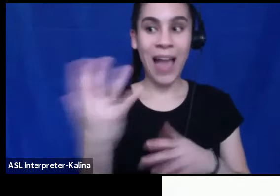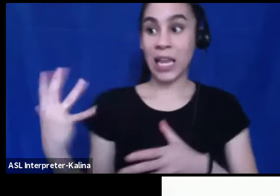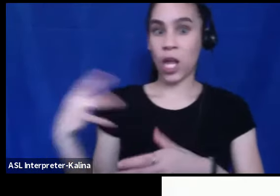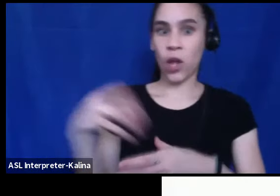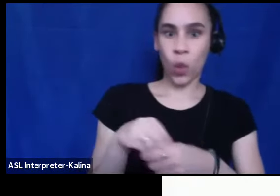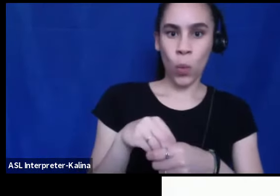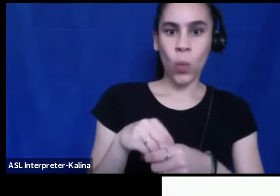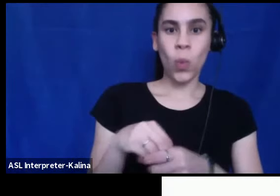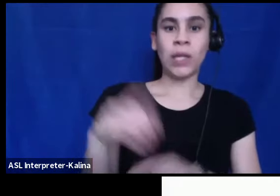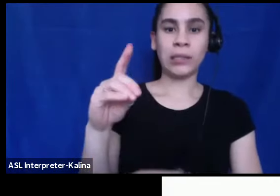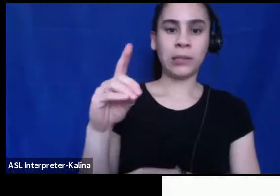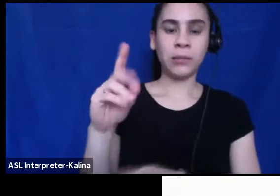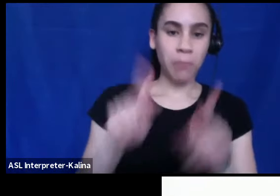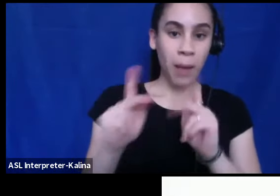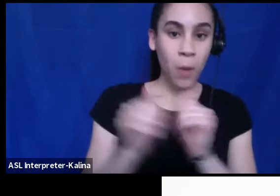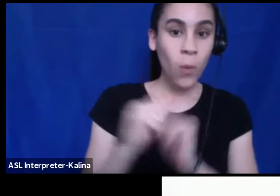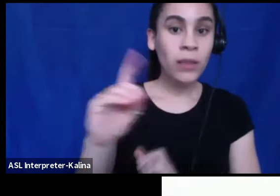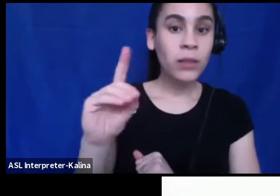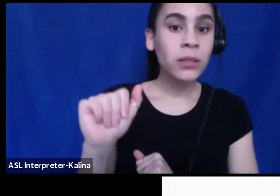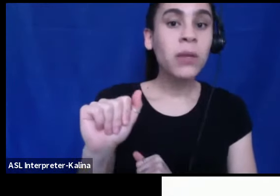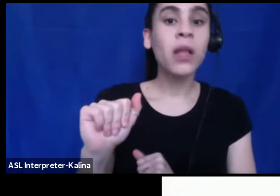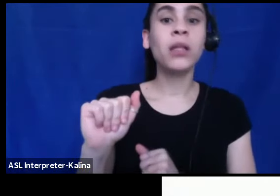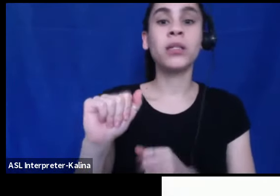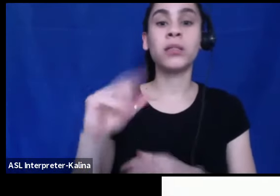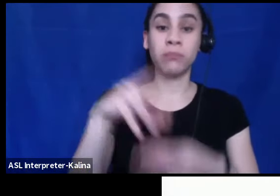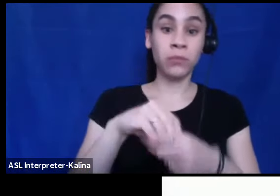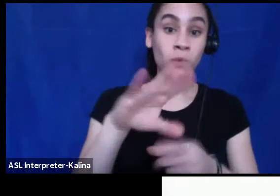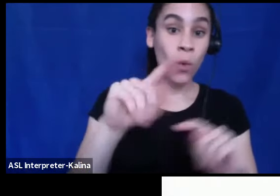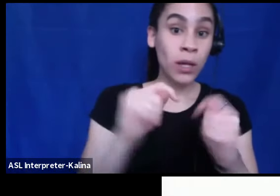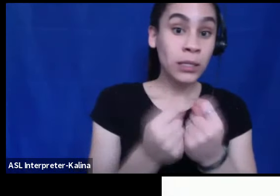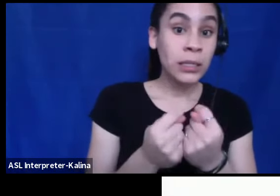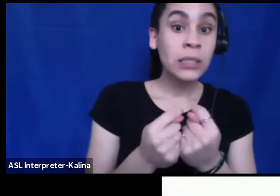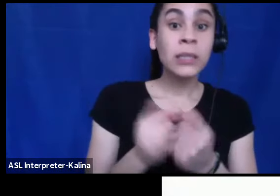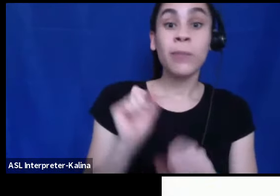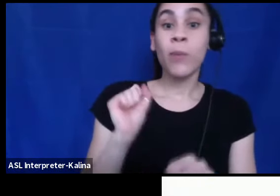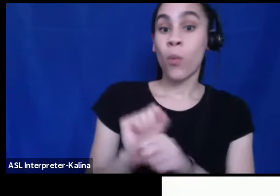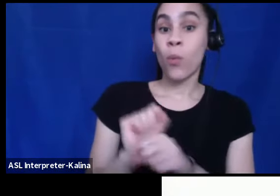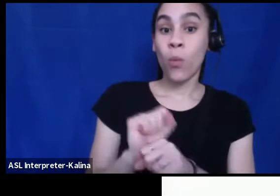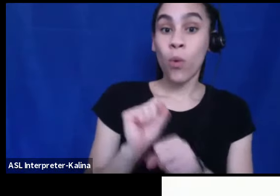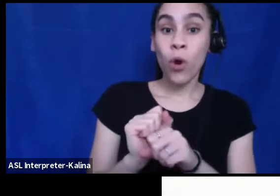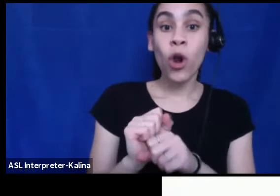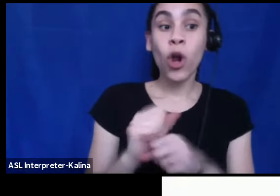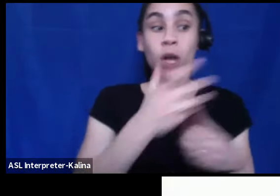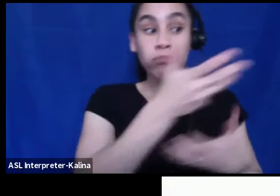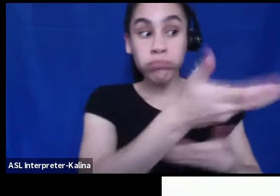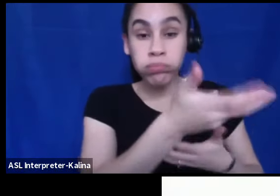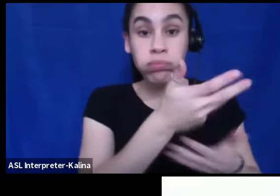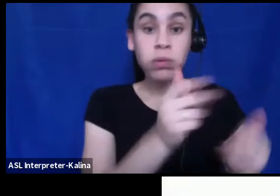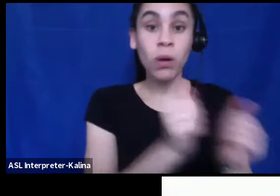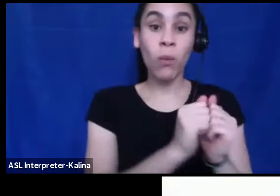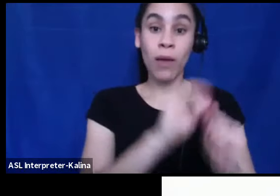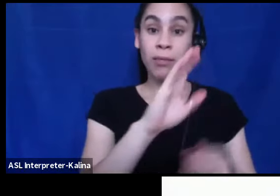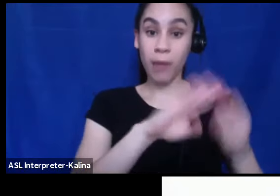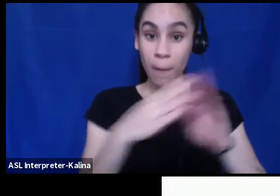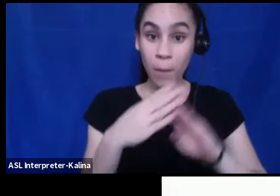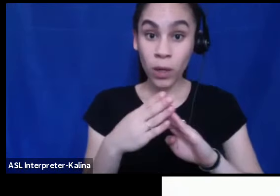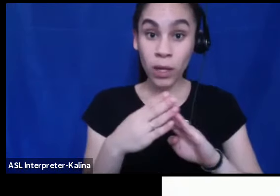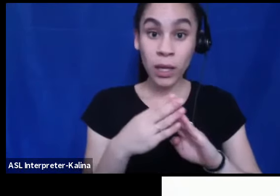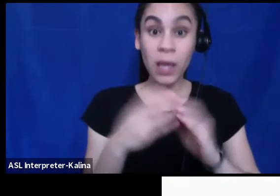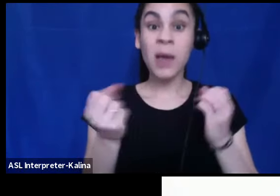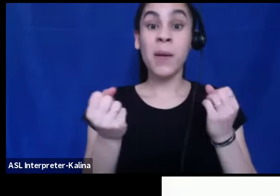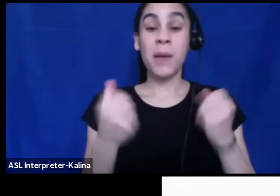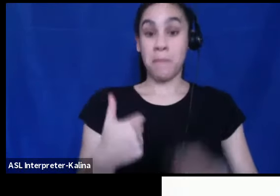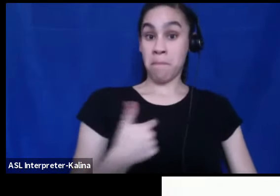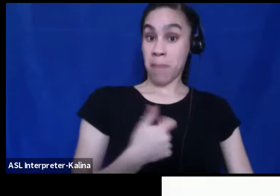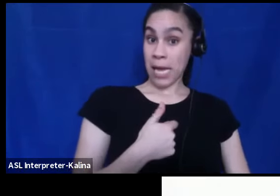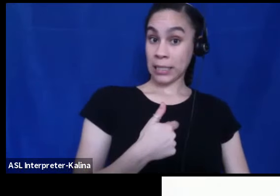into your teams, into your work, talk to the community. Many times, even myself, I'm in a position